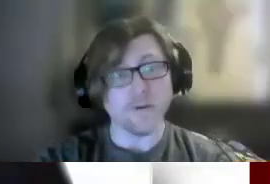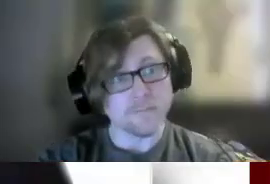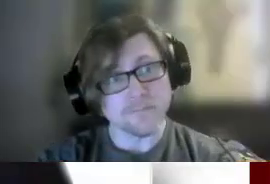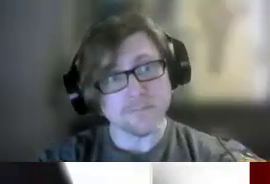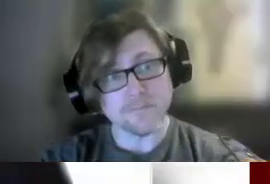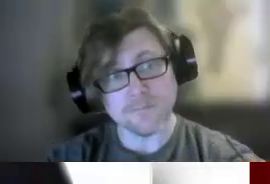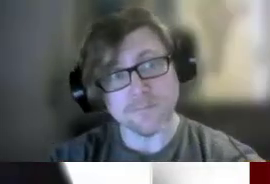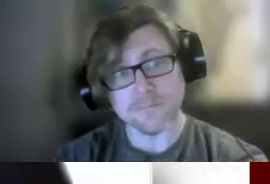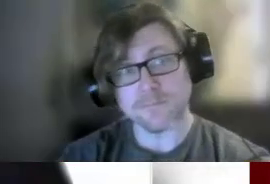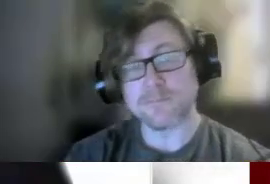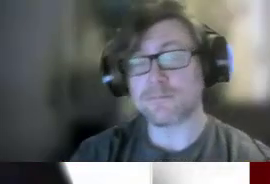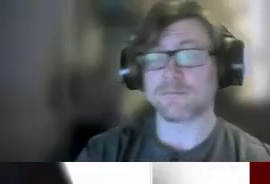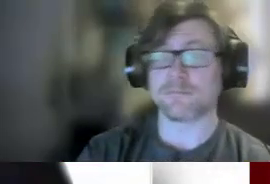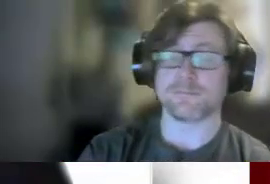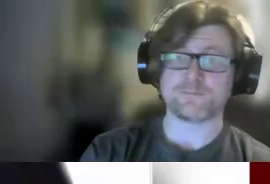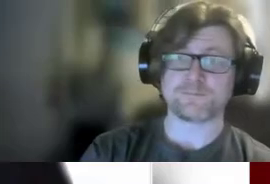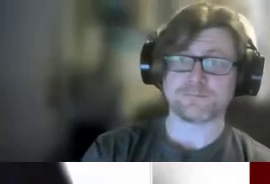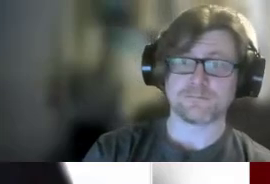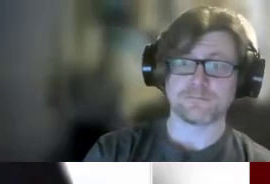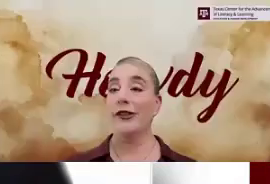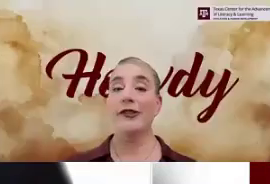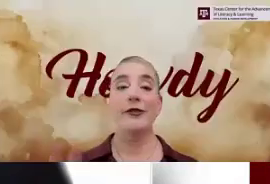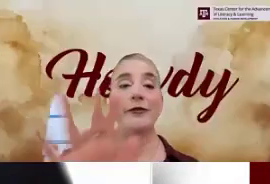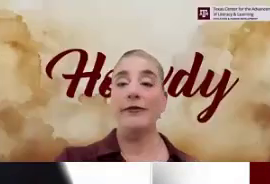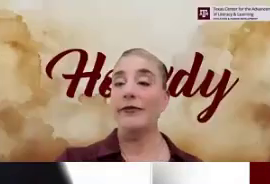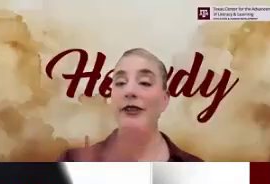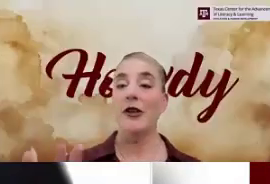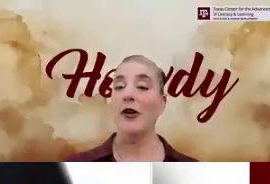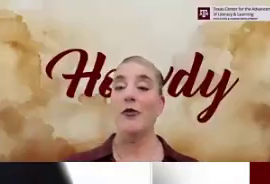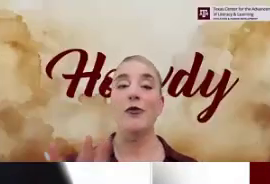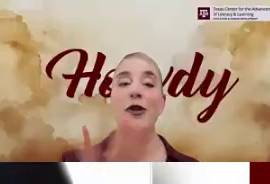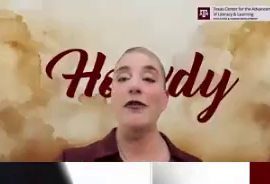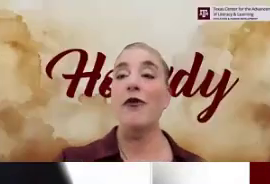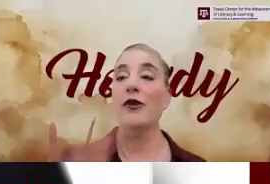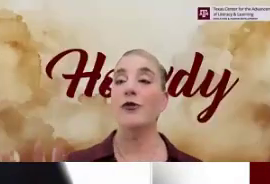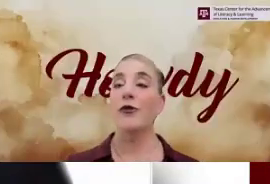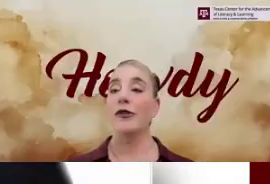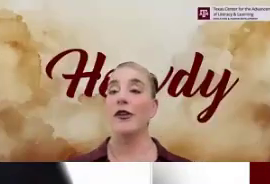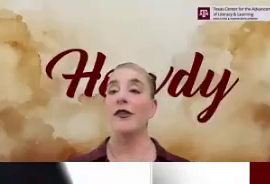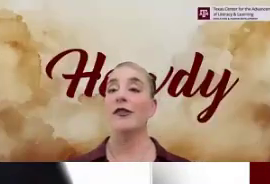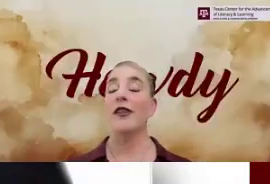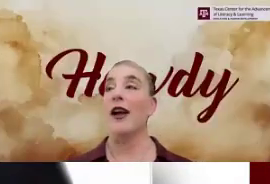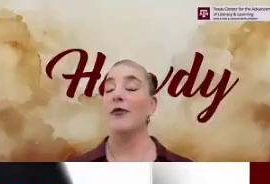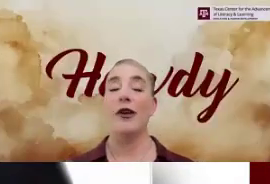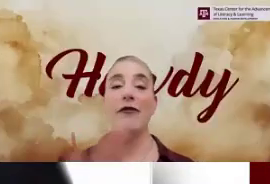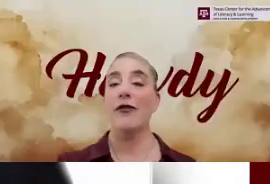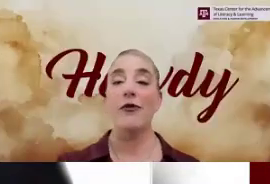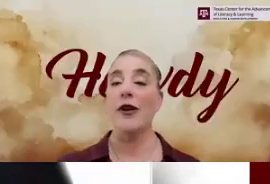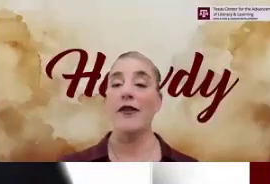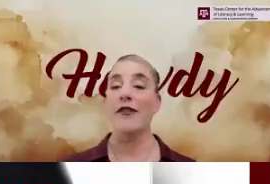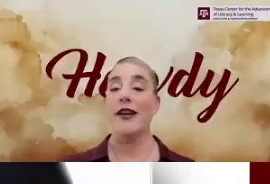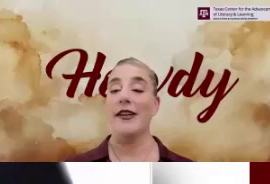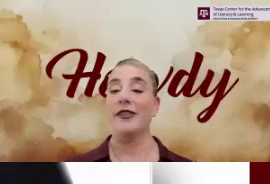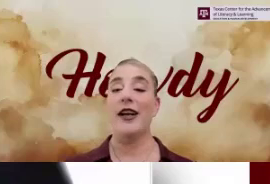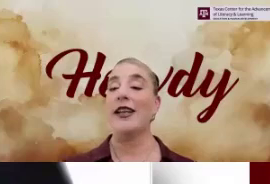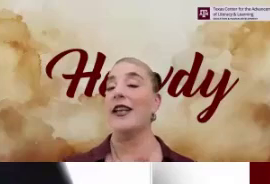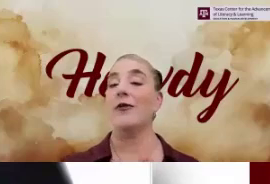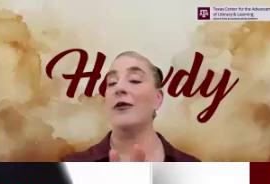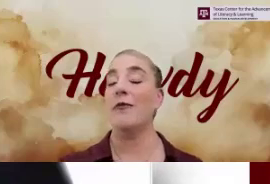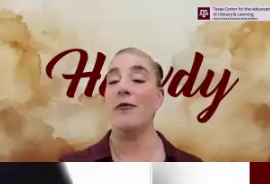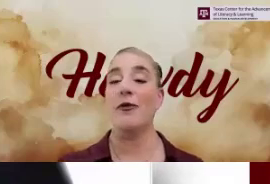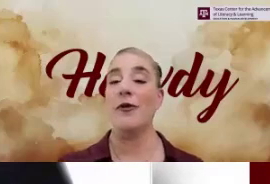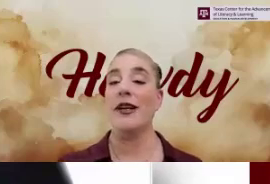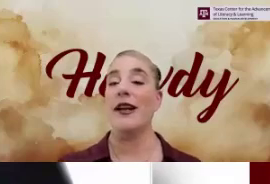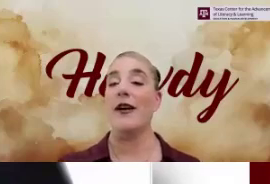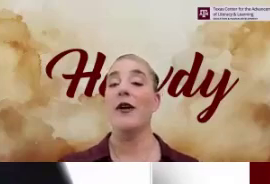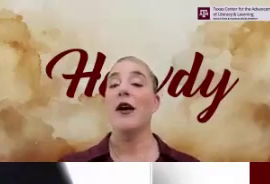I think so. And, yep, and it would reinforce, it would reinforce what was on the slide, whatever that is, and I